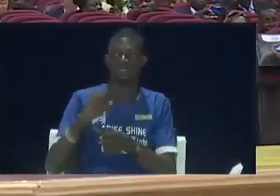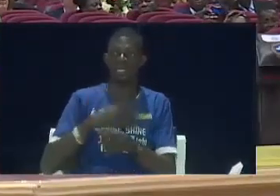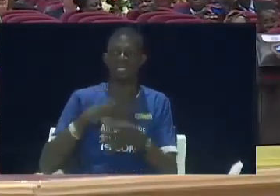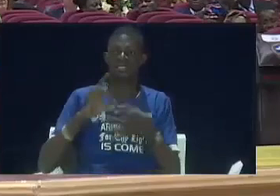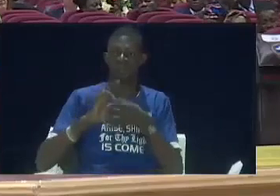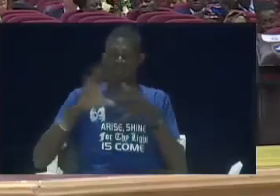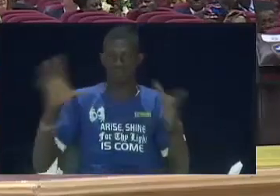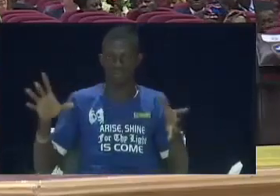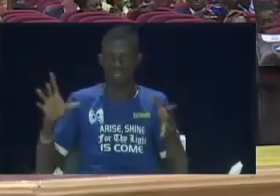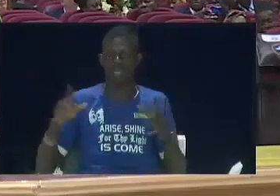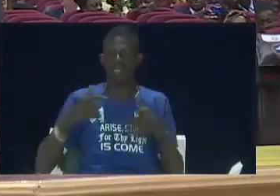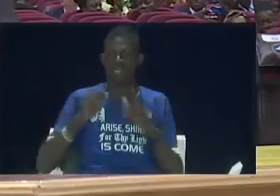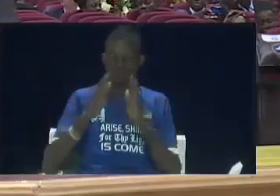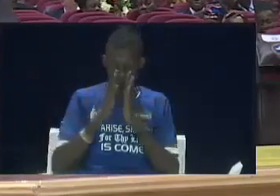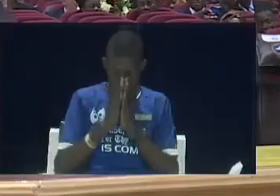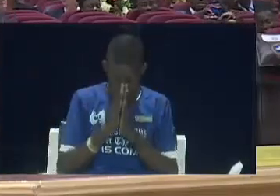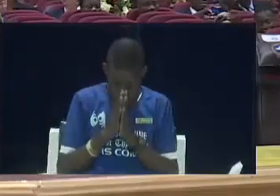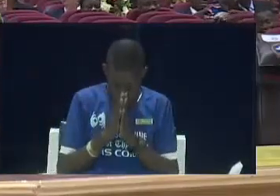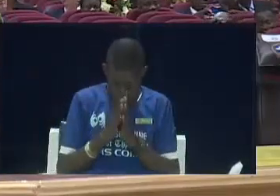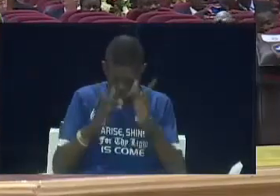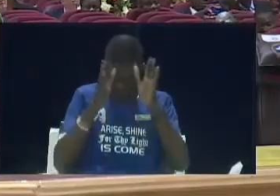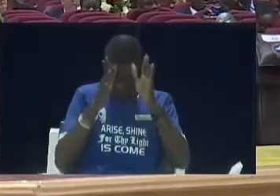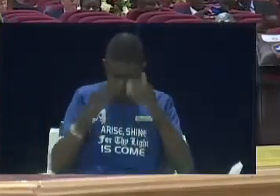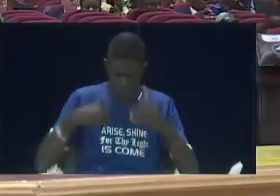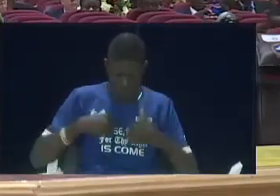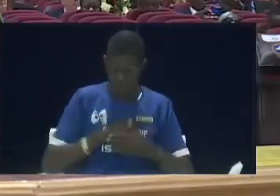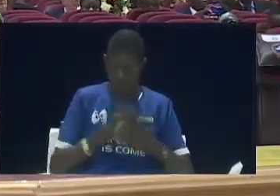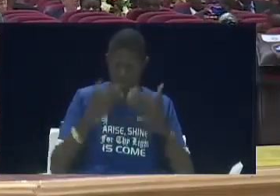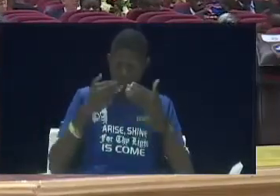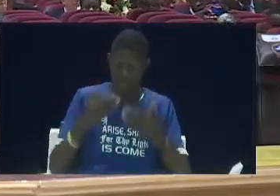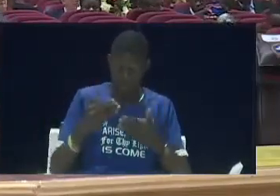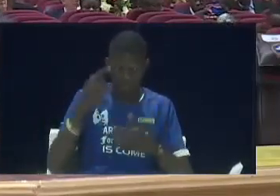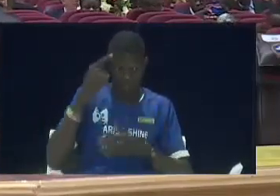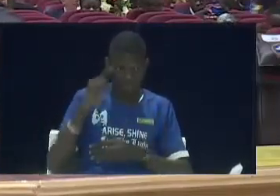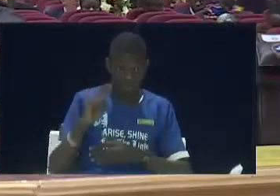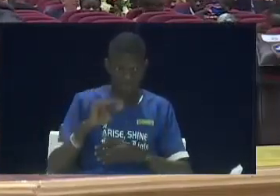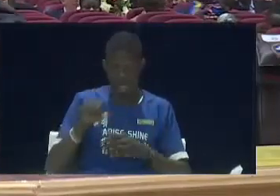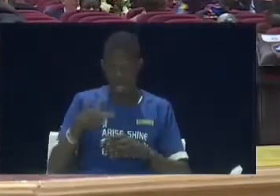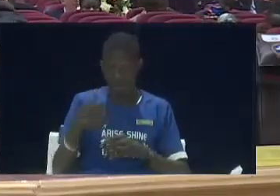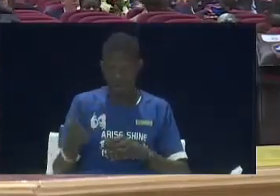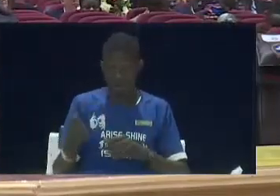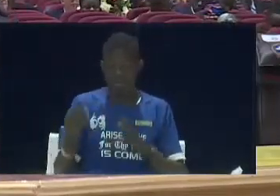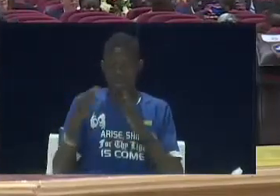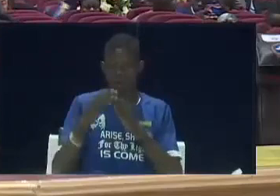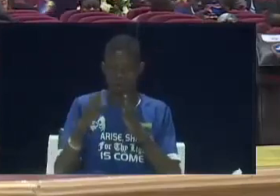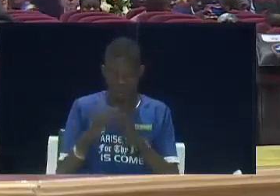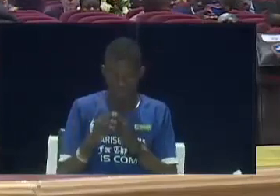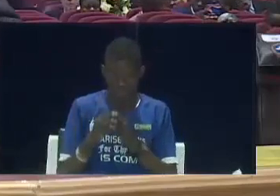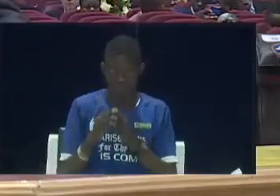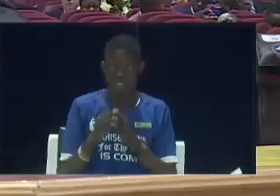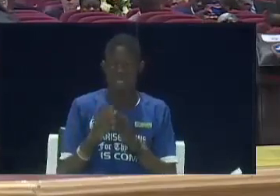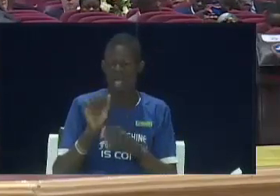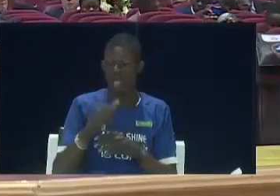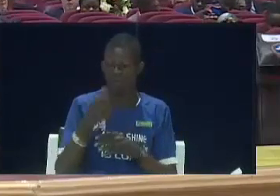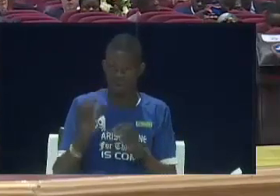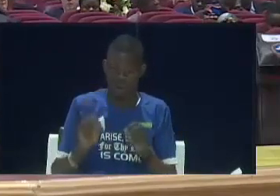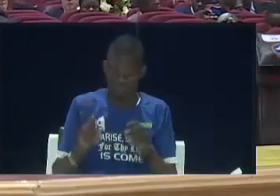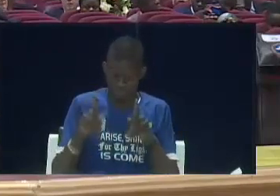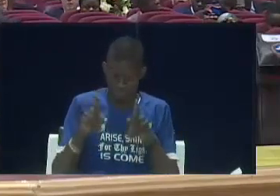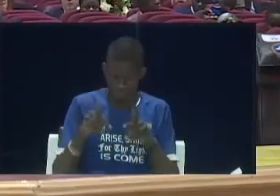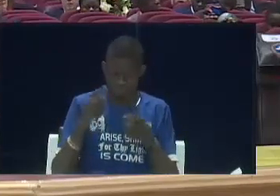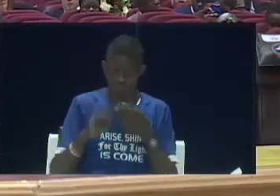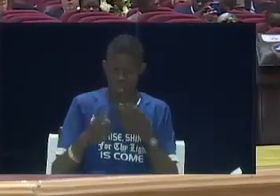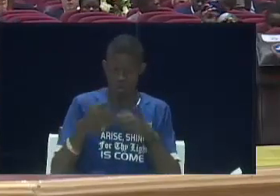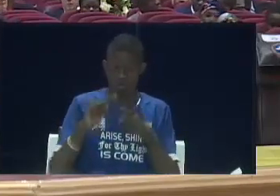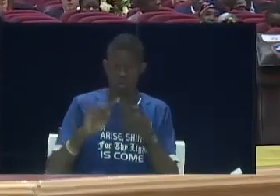losing. Let us pray. Father, we thank you for another congress, another opportunity to come